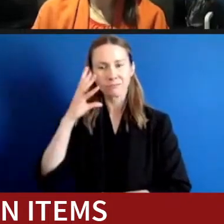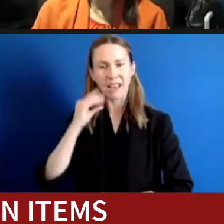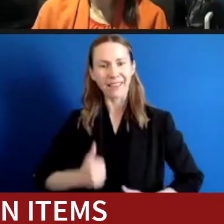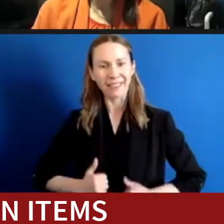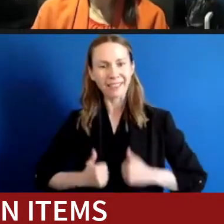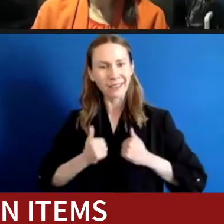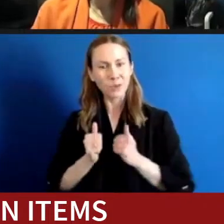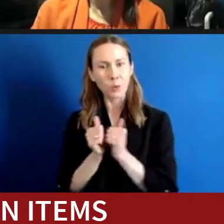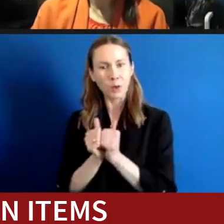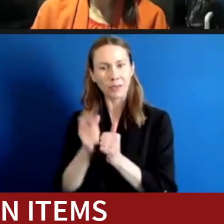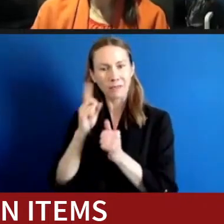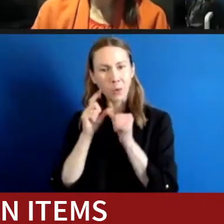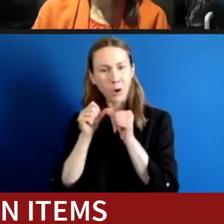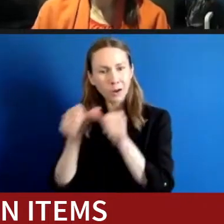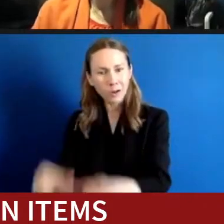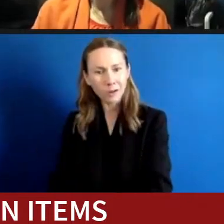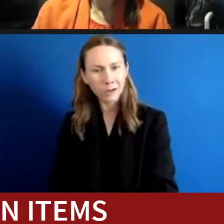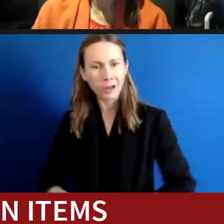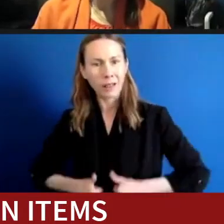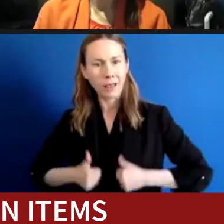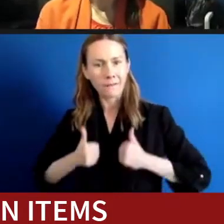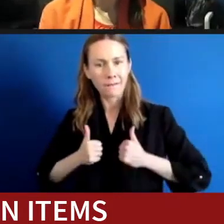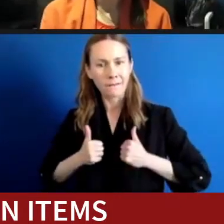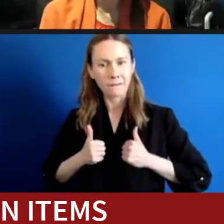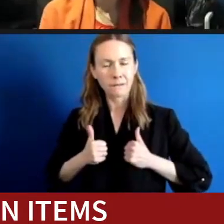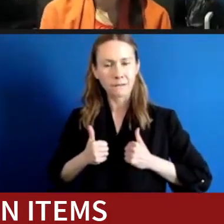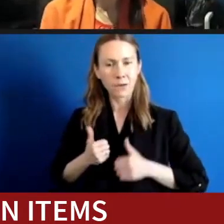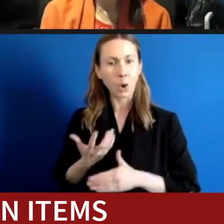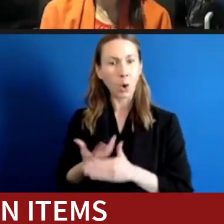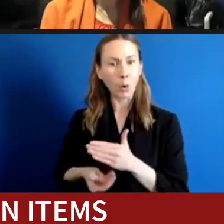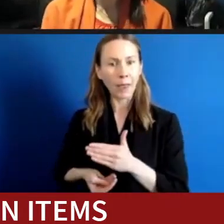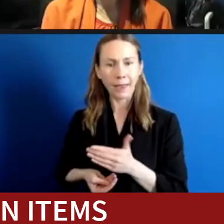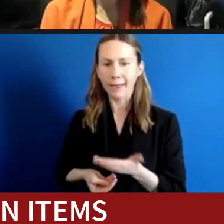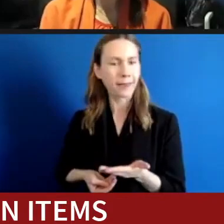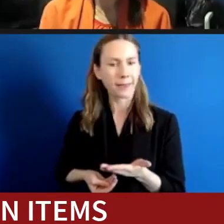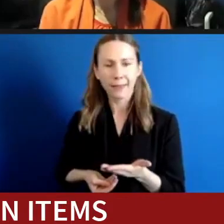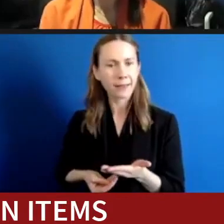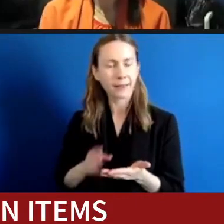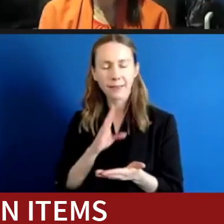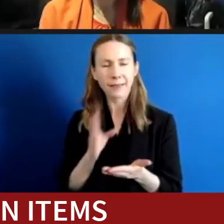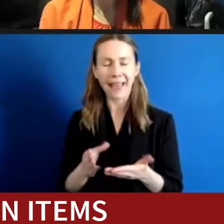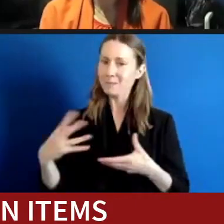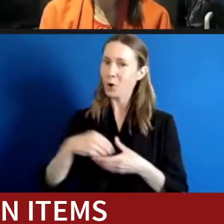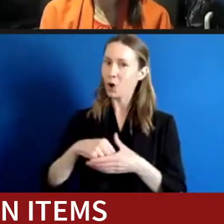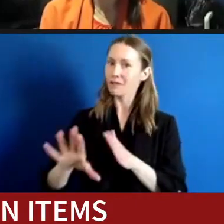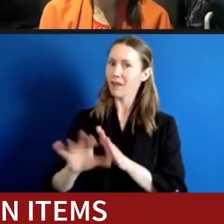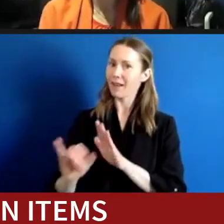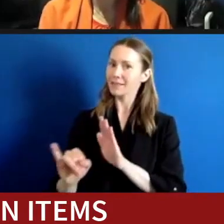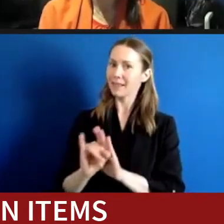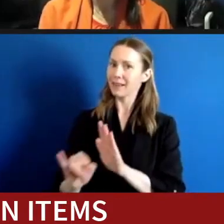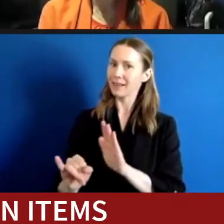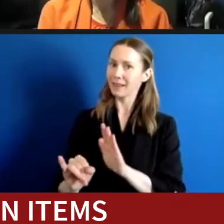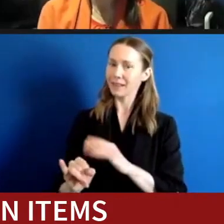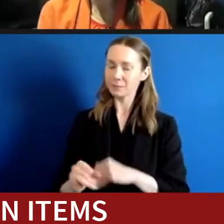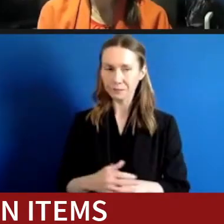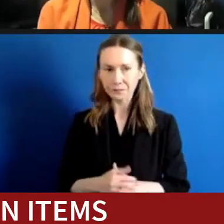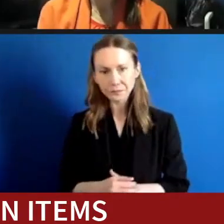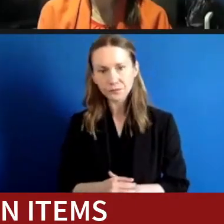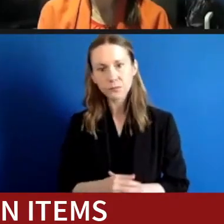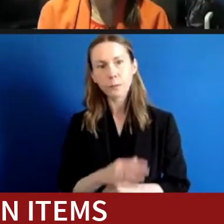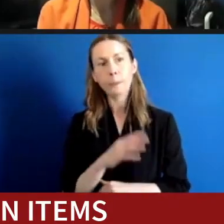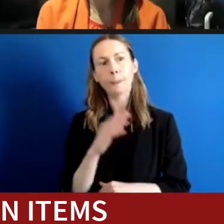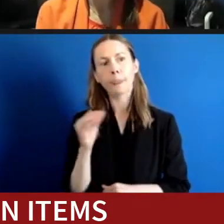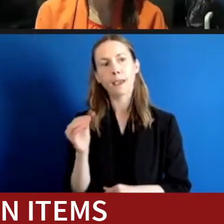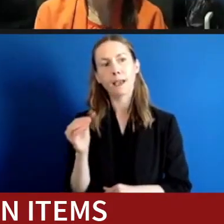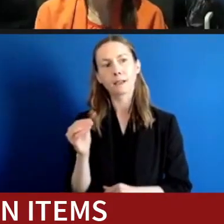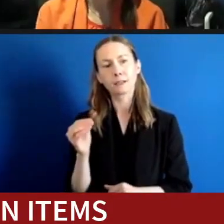life. It's not going away, and it's part of their identity, and